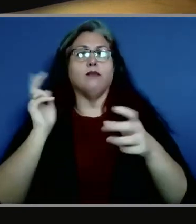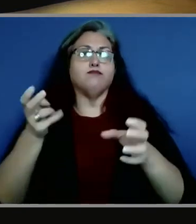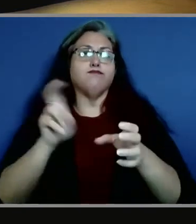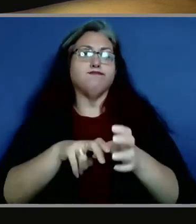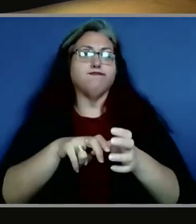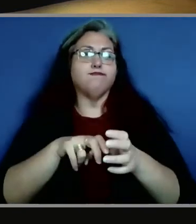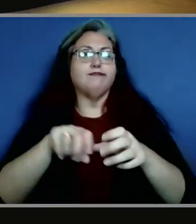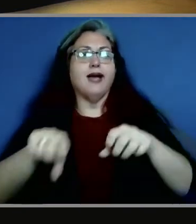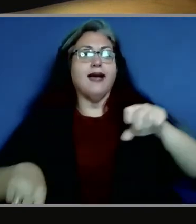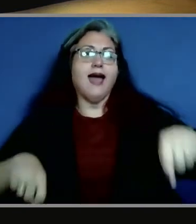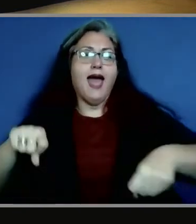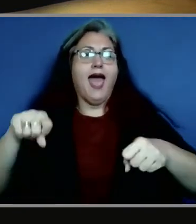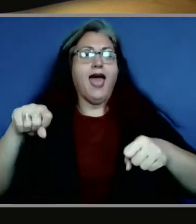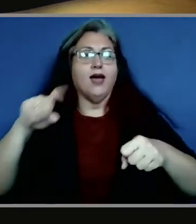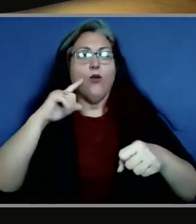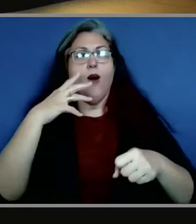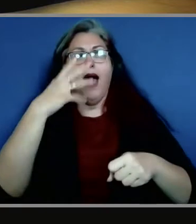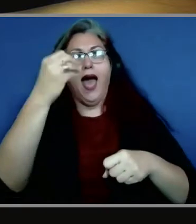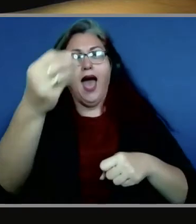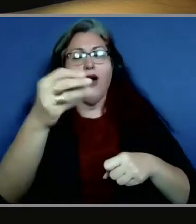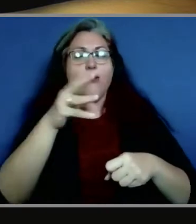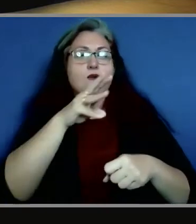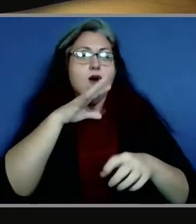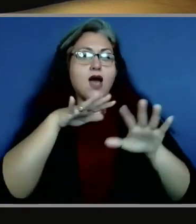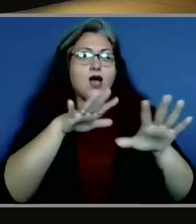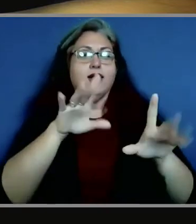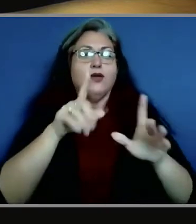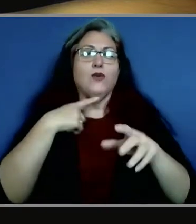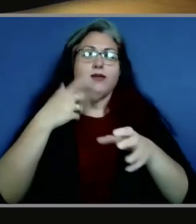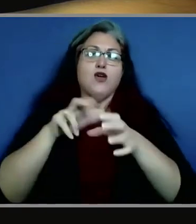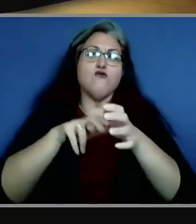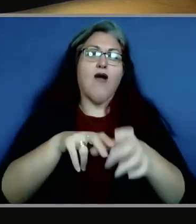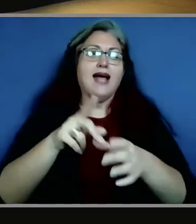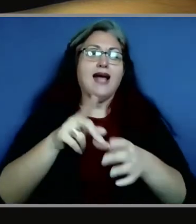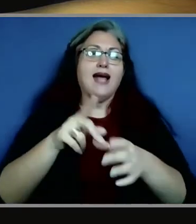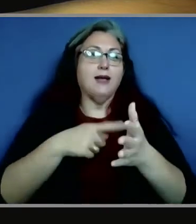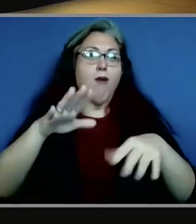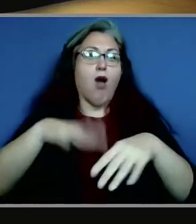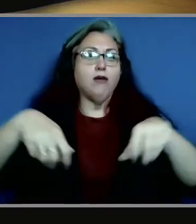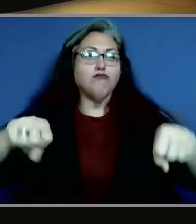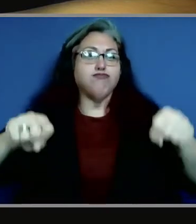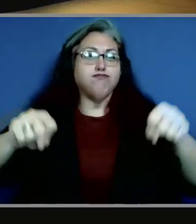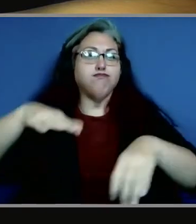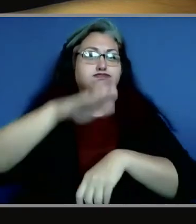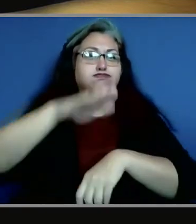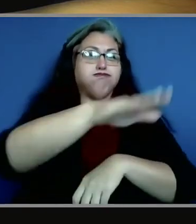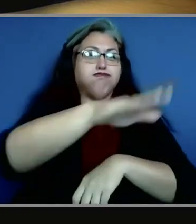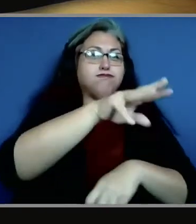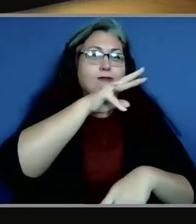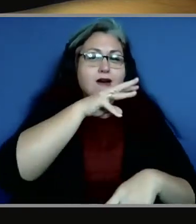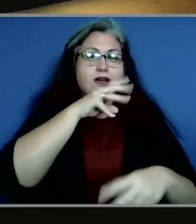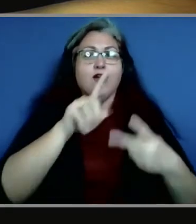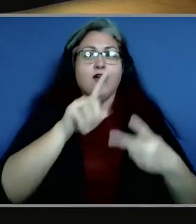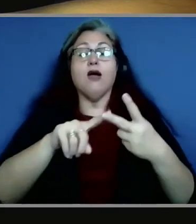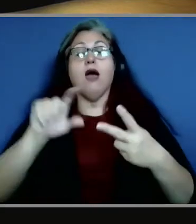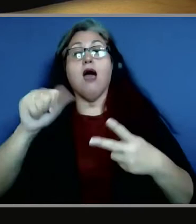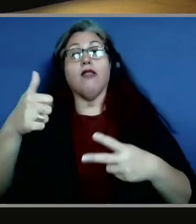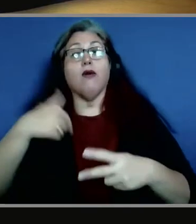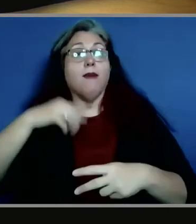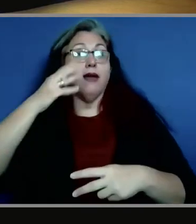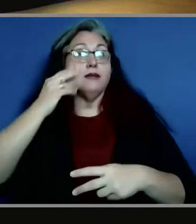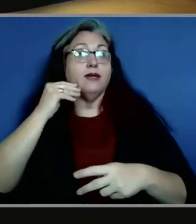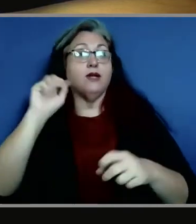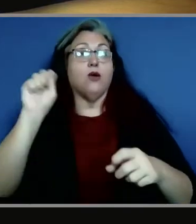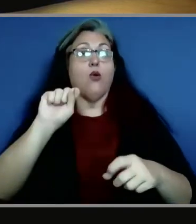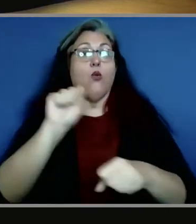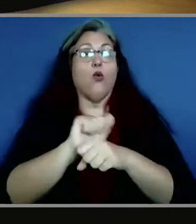into the kayak, and sometimes give them rides on the jet ski. And also my experience working in South